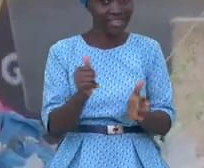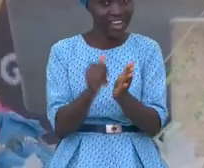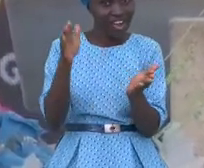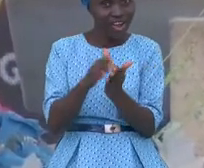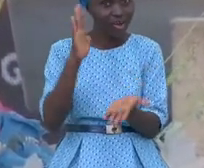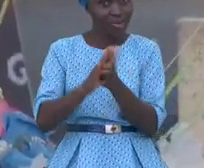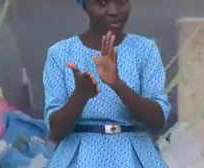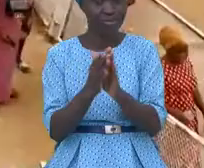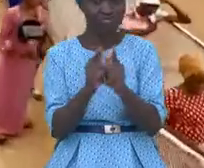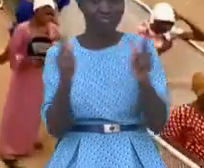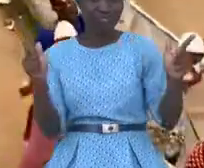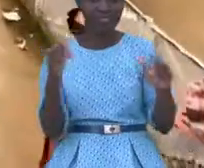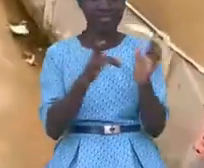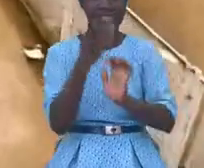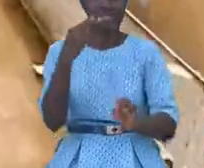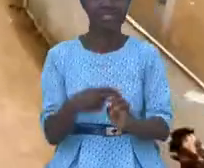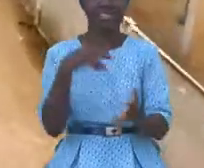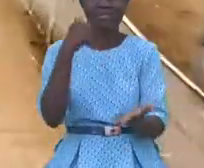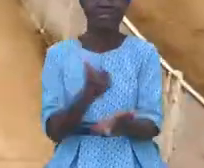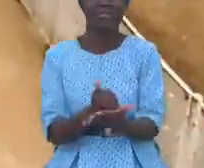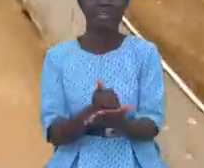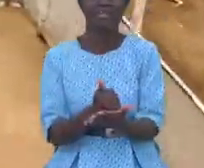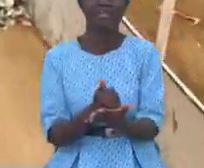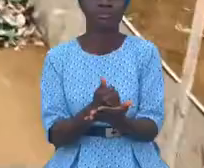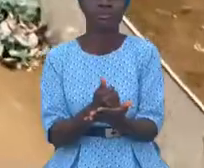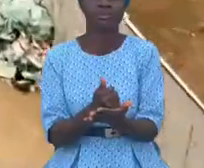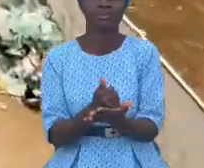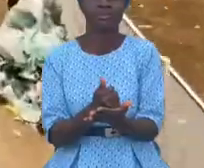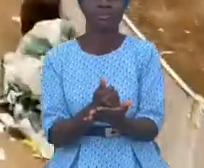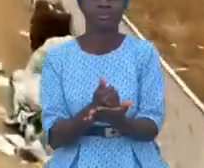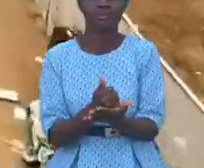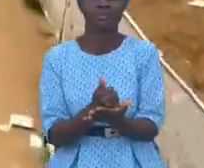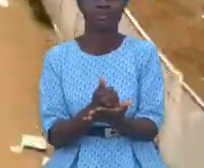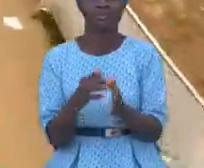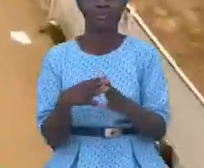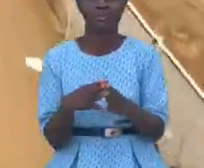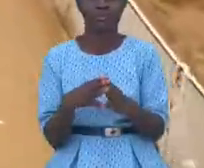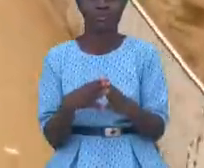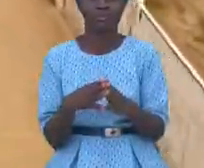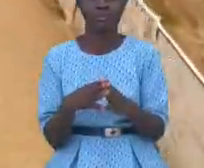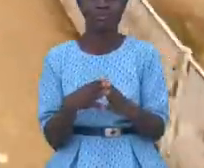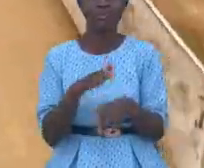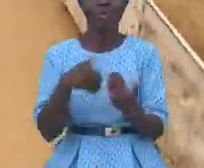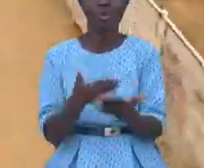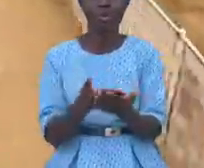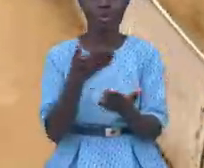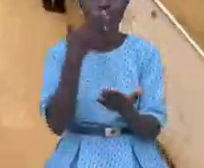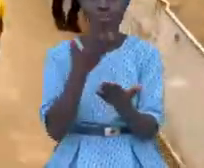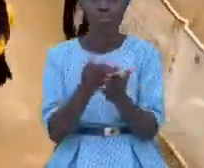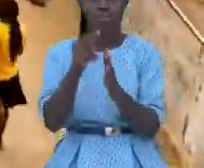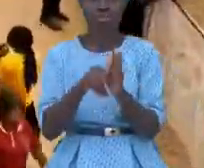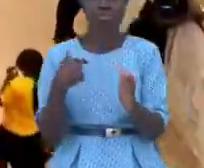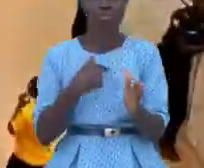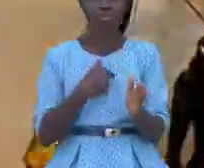become great in Jesus' name. And all the greatness we've been talking about, all the goodness we've been talking